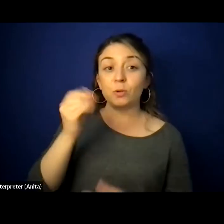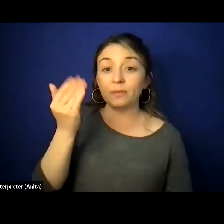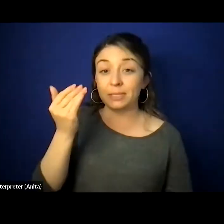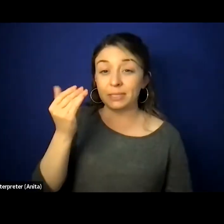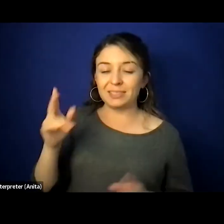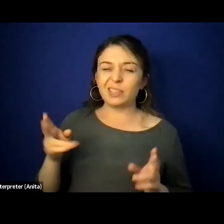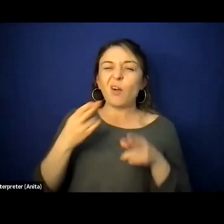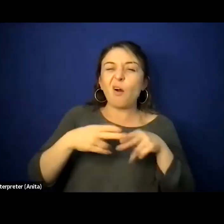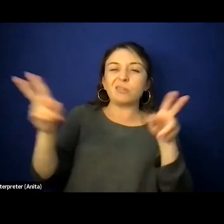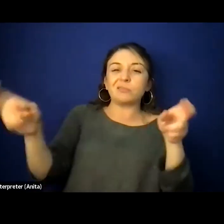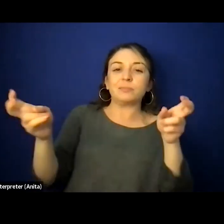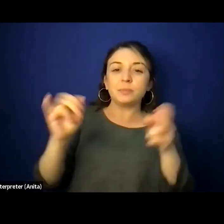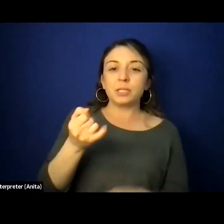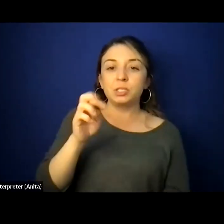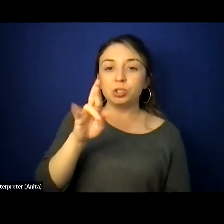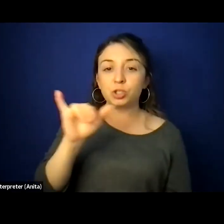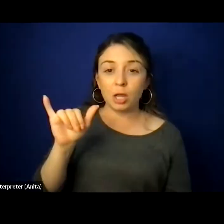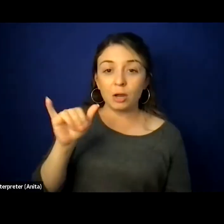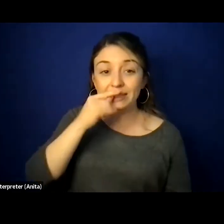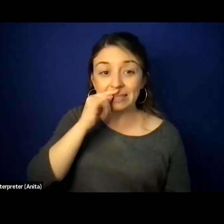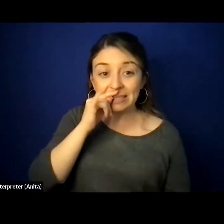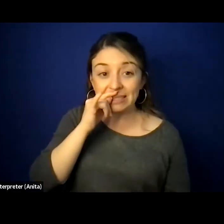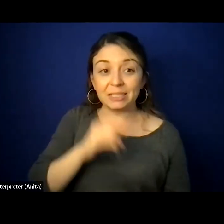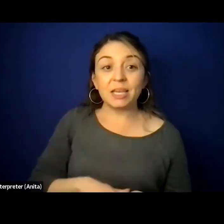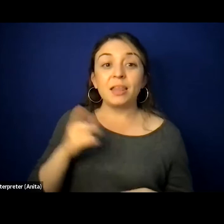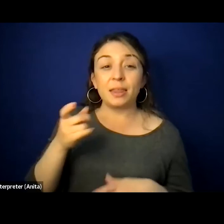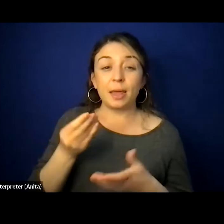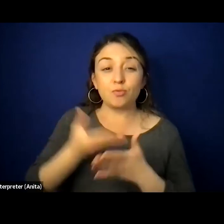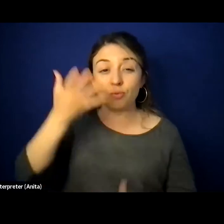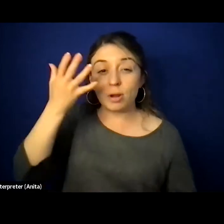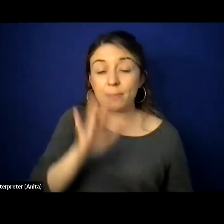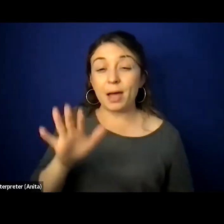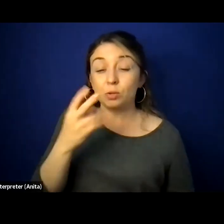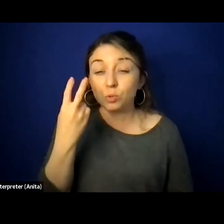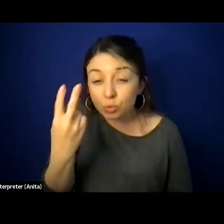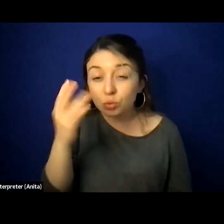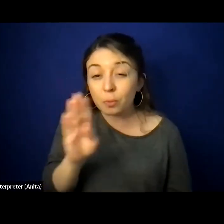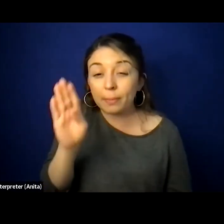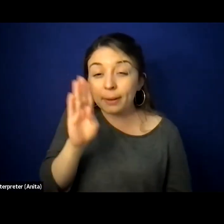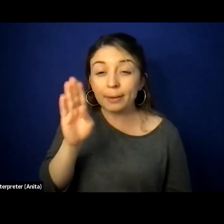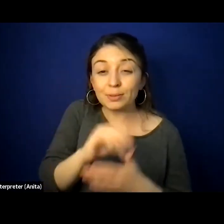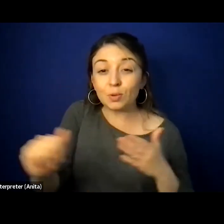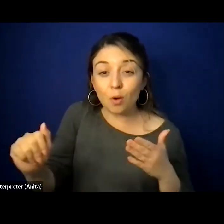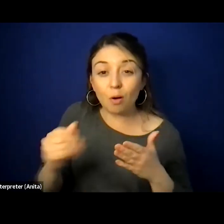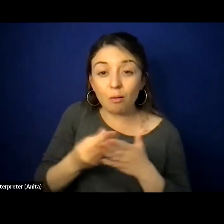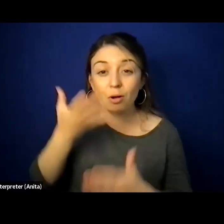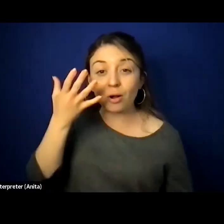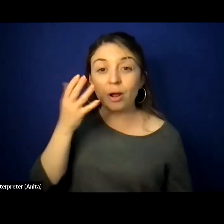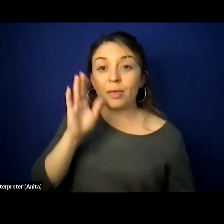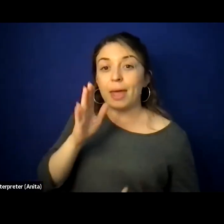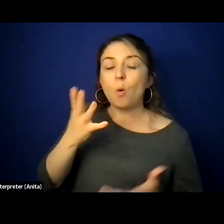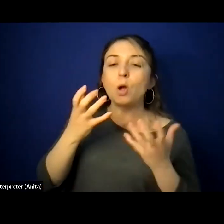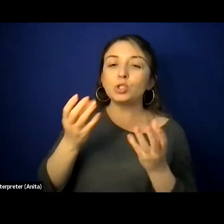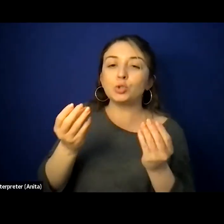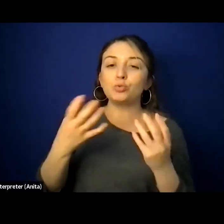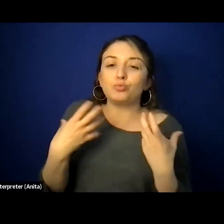known, was the donor hook that raised over $2 billion with the goal of curing